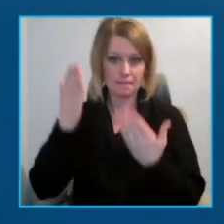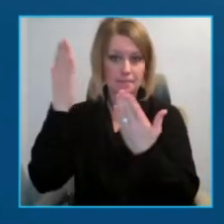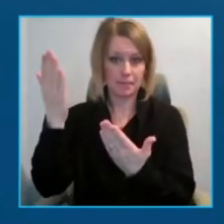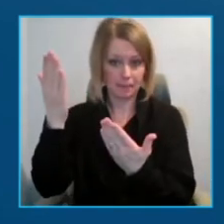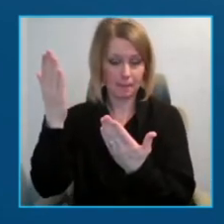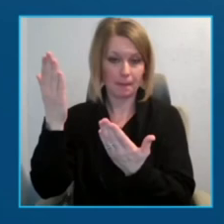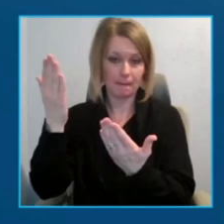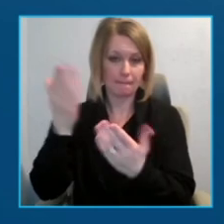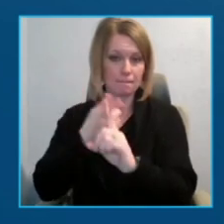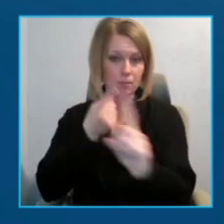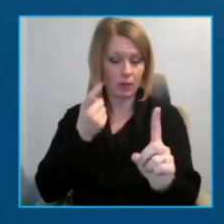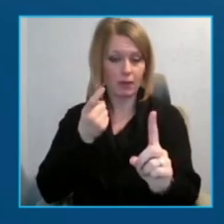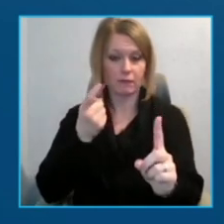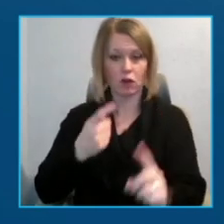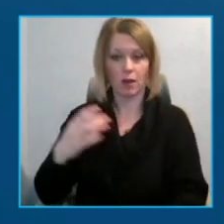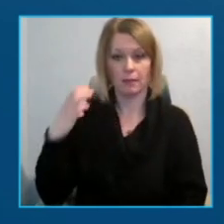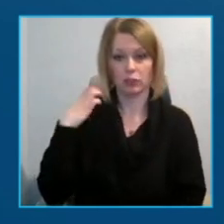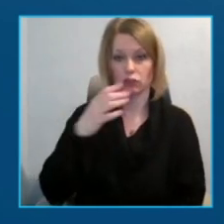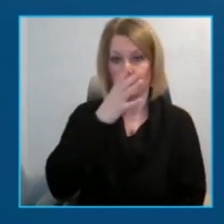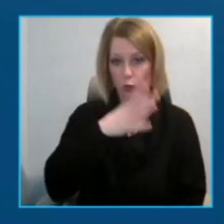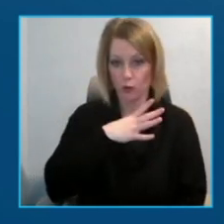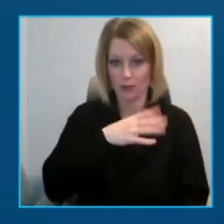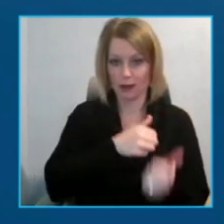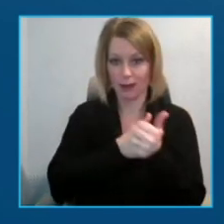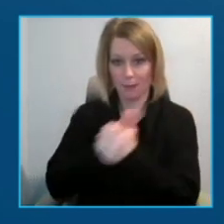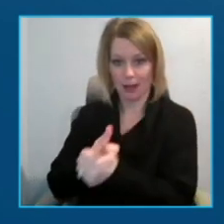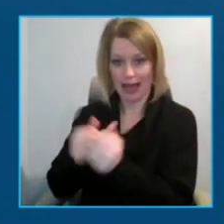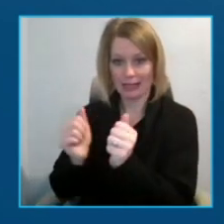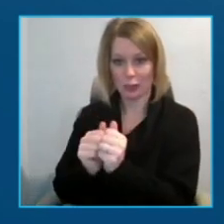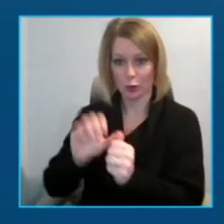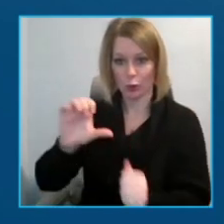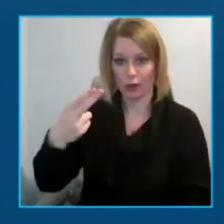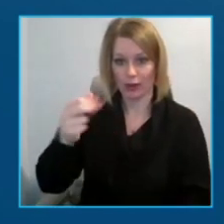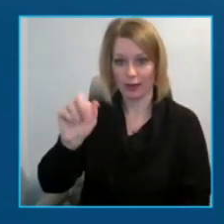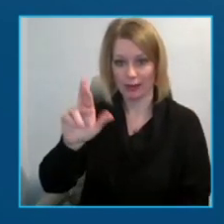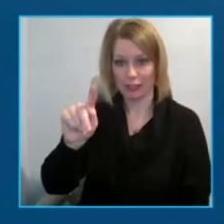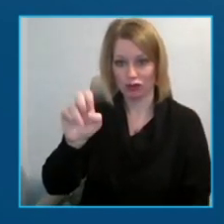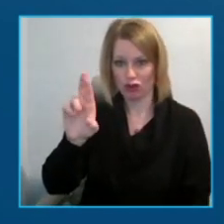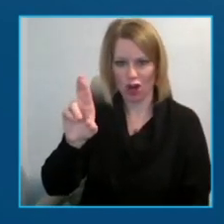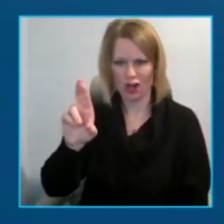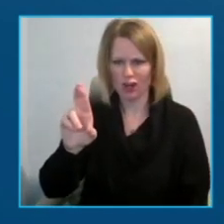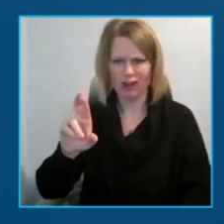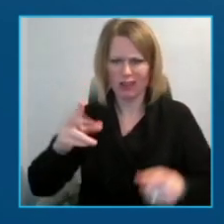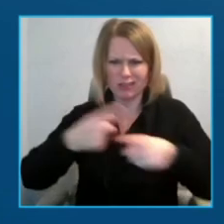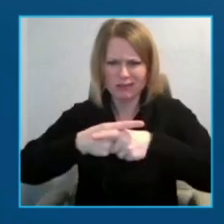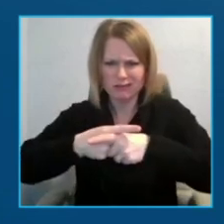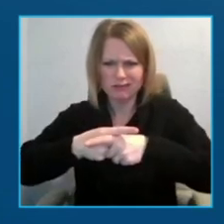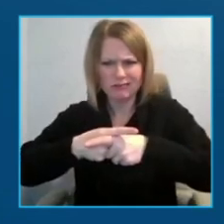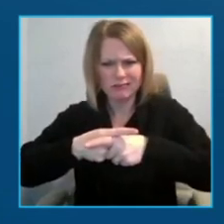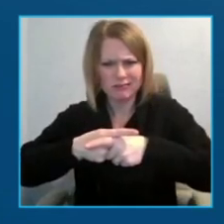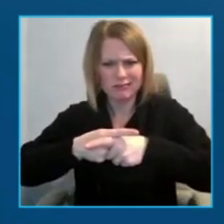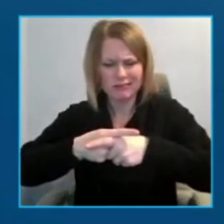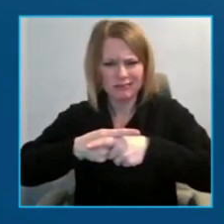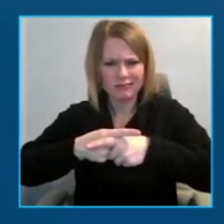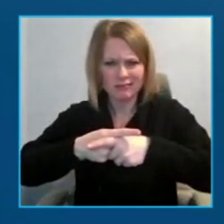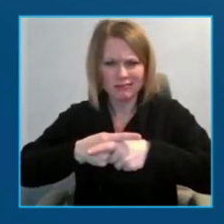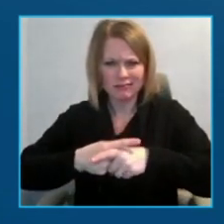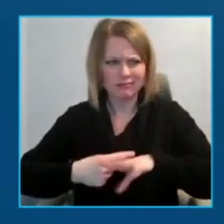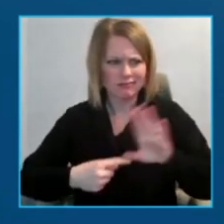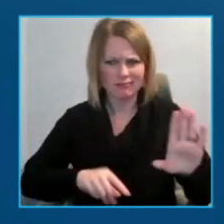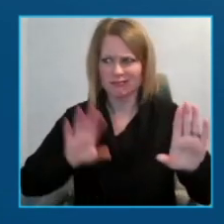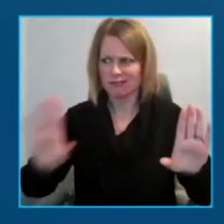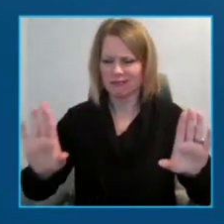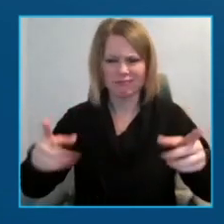chairwoman complies with the charter, it's a complete, there's no relationship between her proposal and